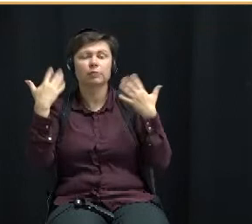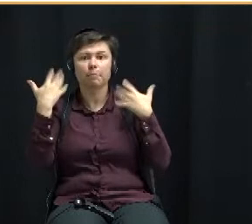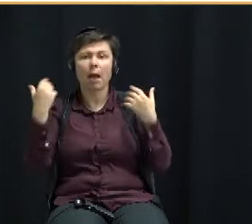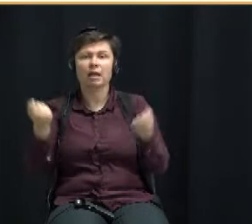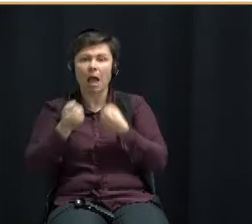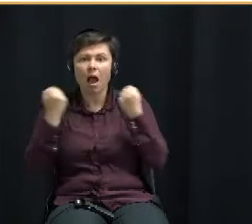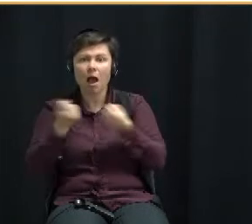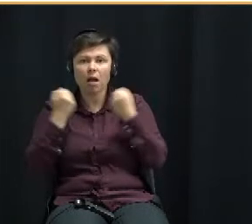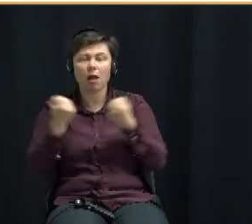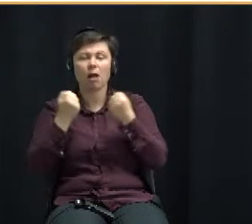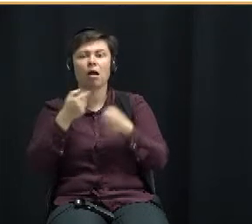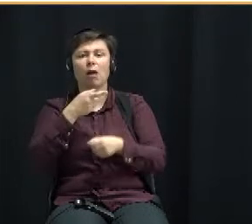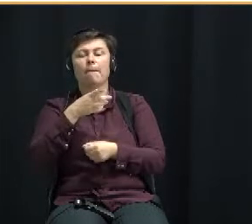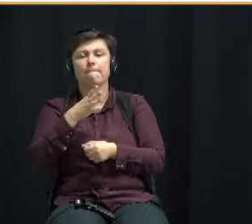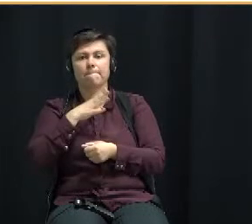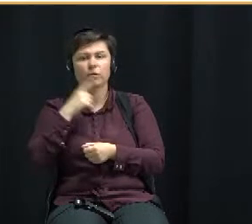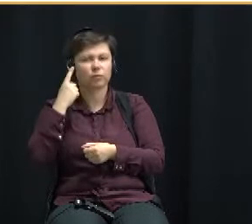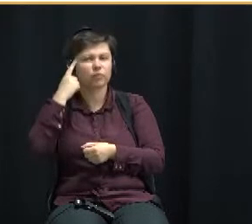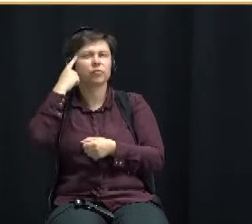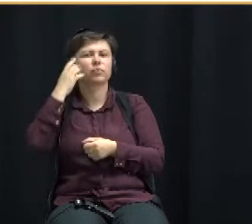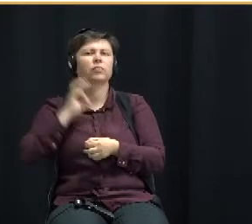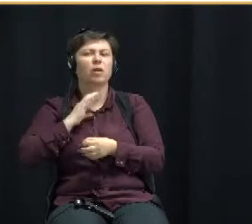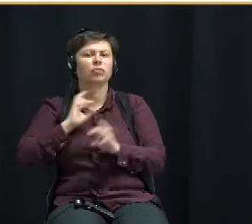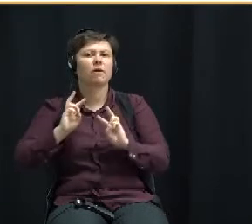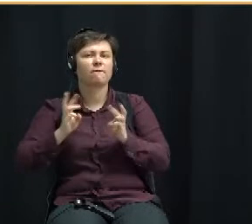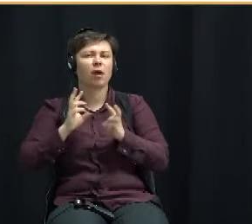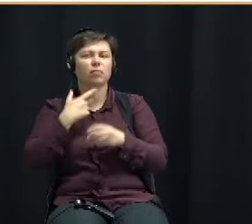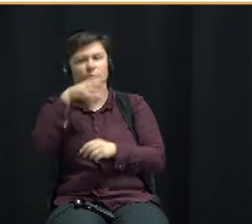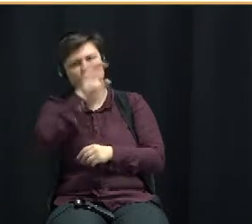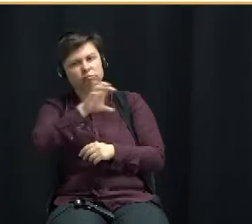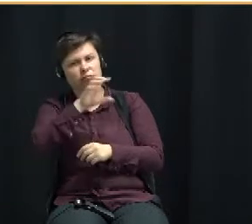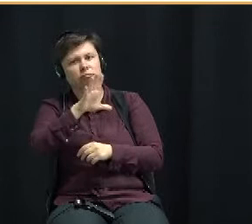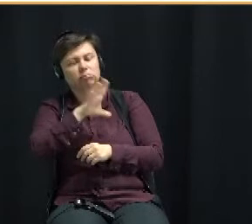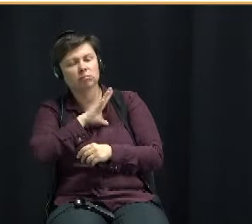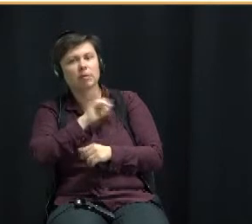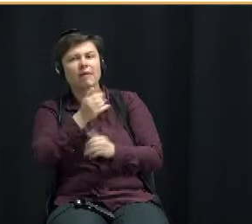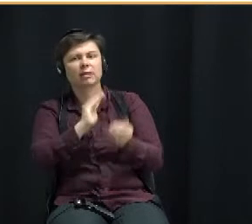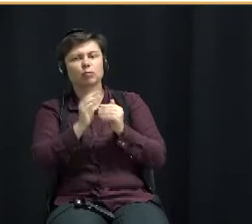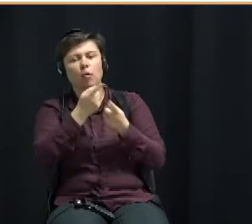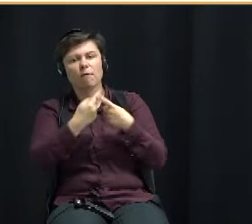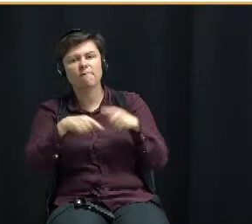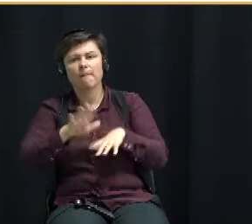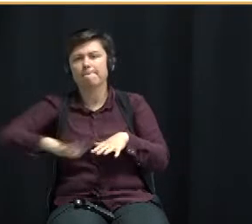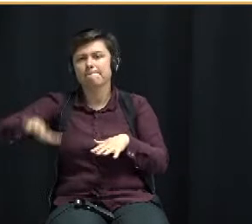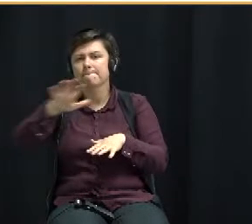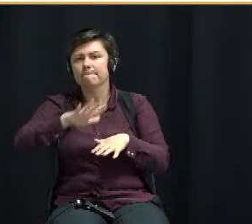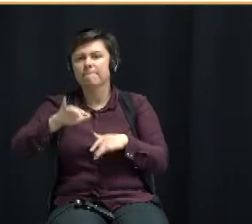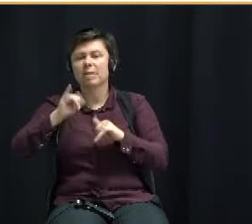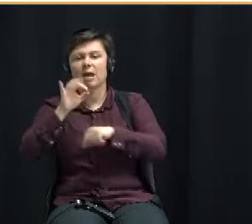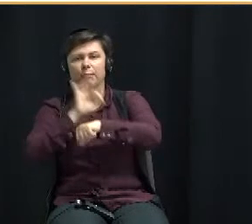workshop because we were looking at how you can make outdoor spaces to